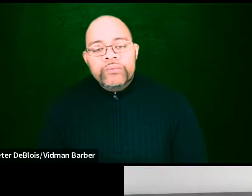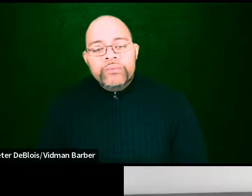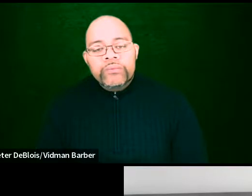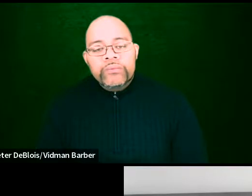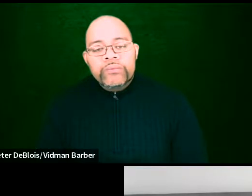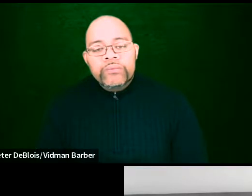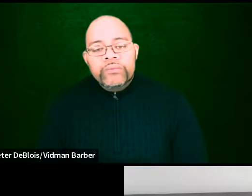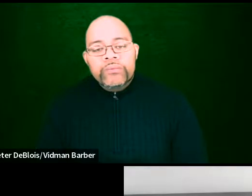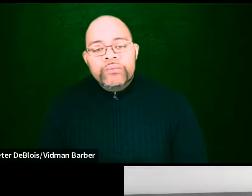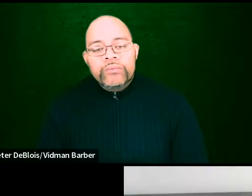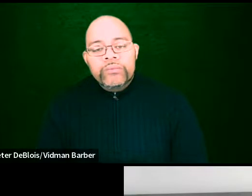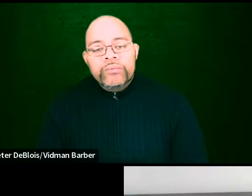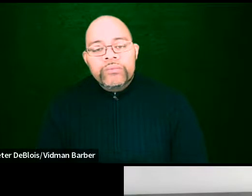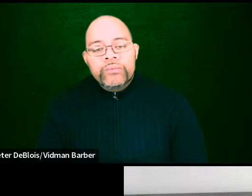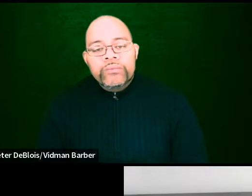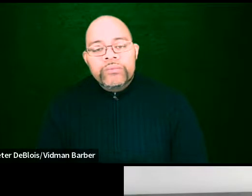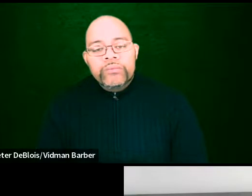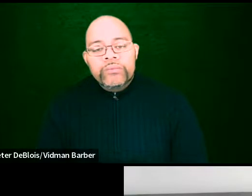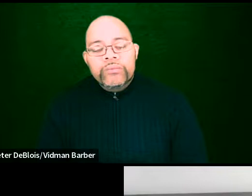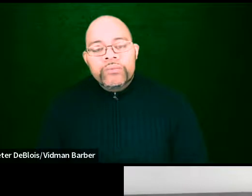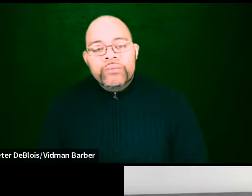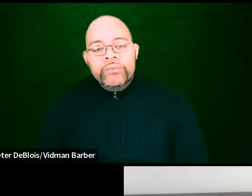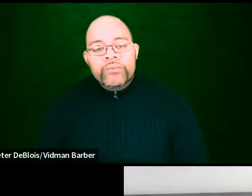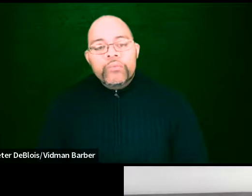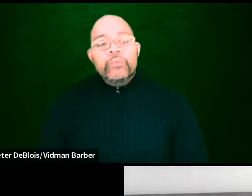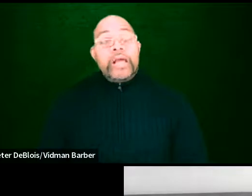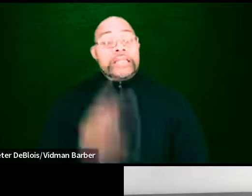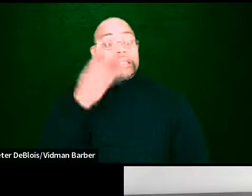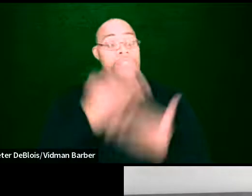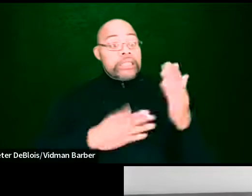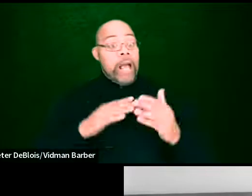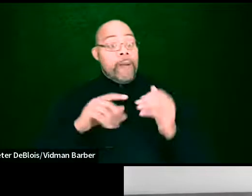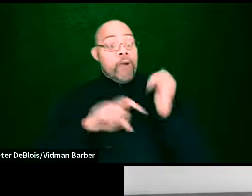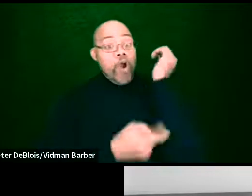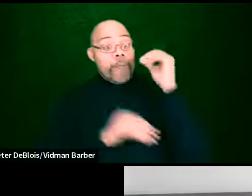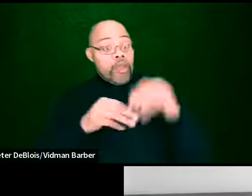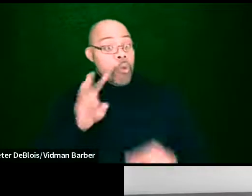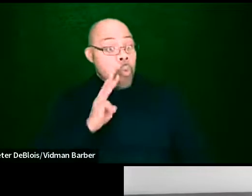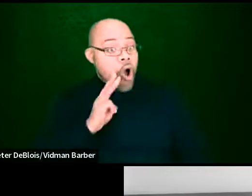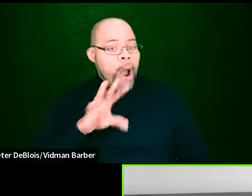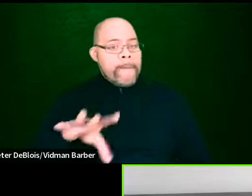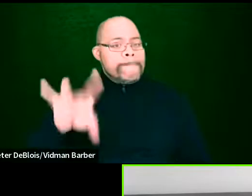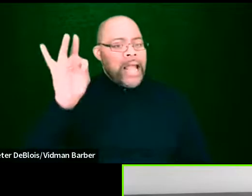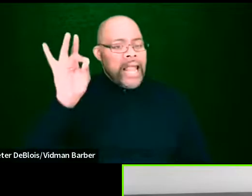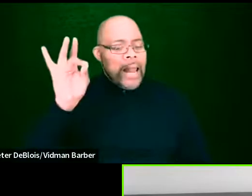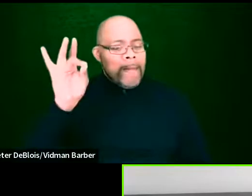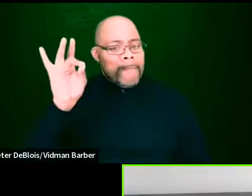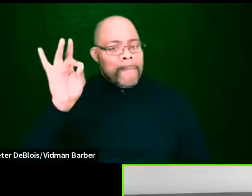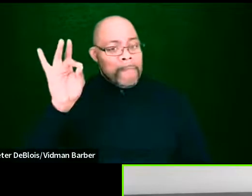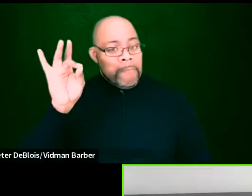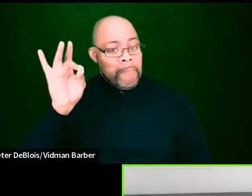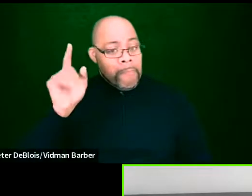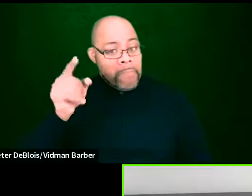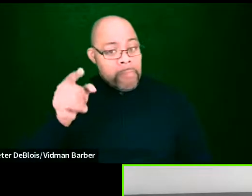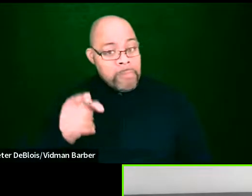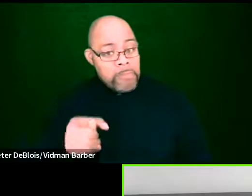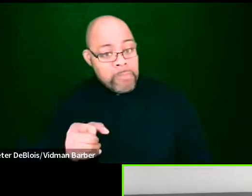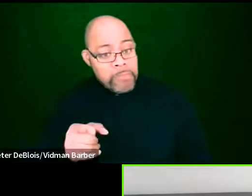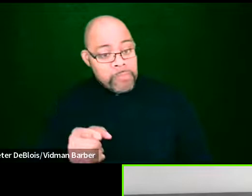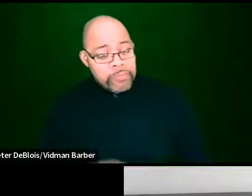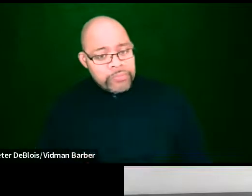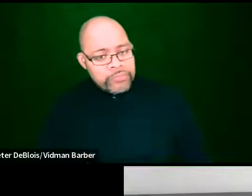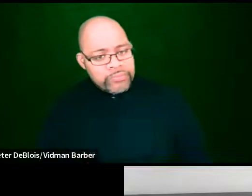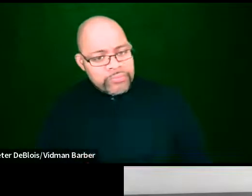Or so if you see some trash in the water, pick it up with some gloves and put it in